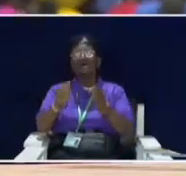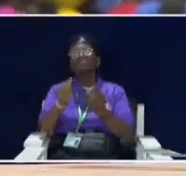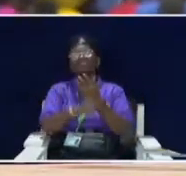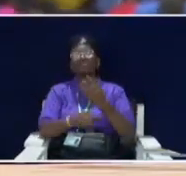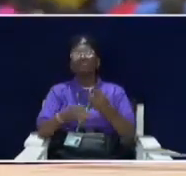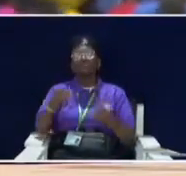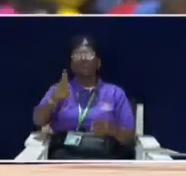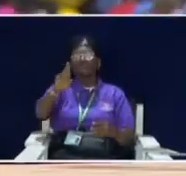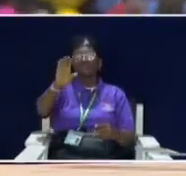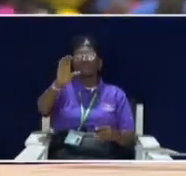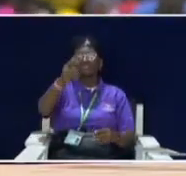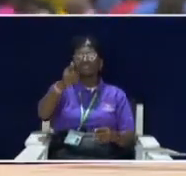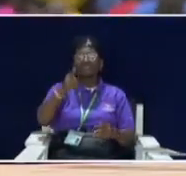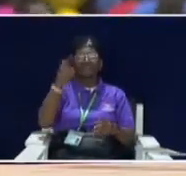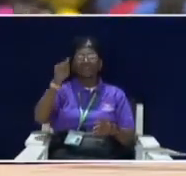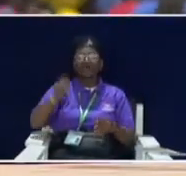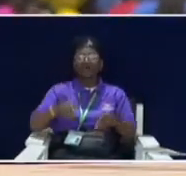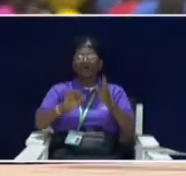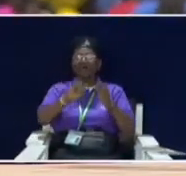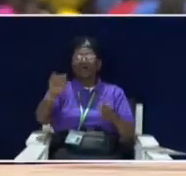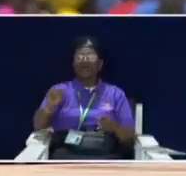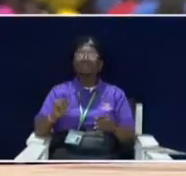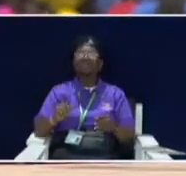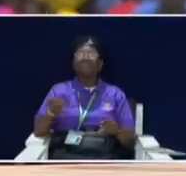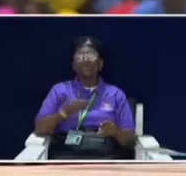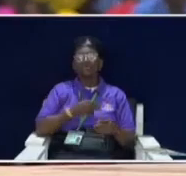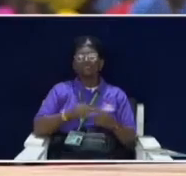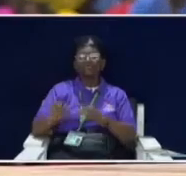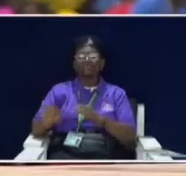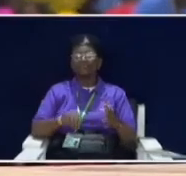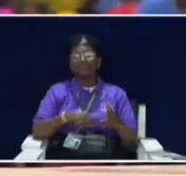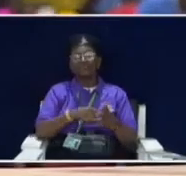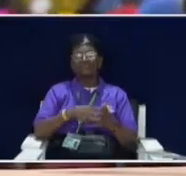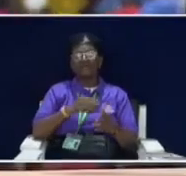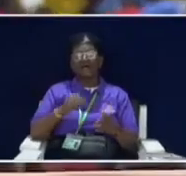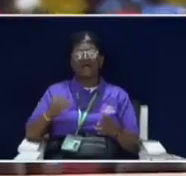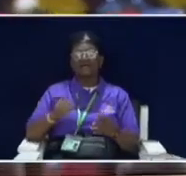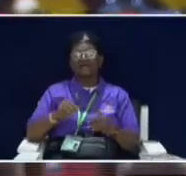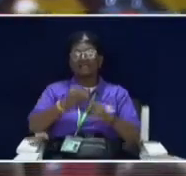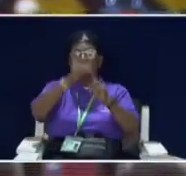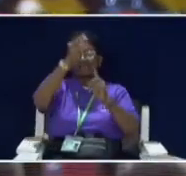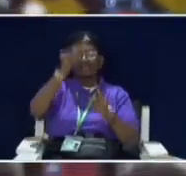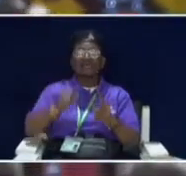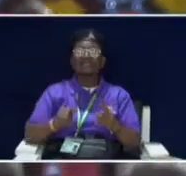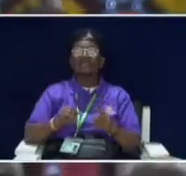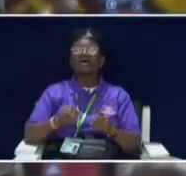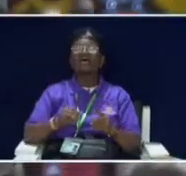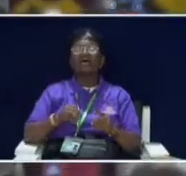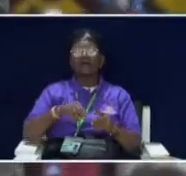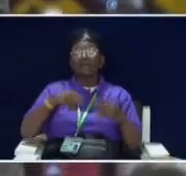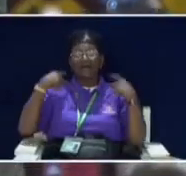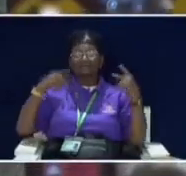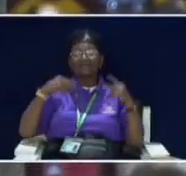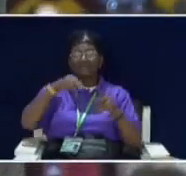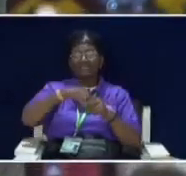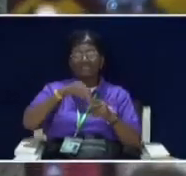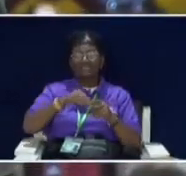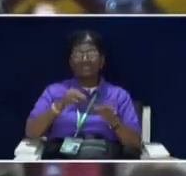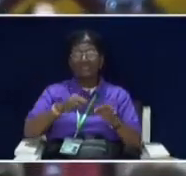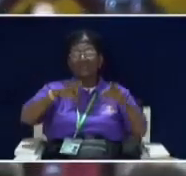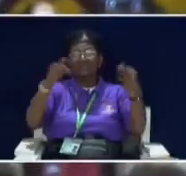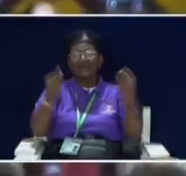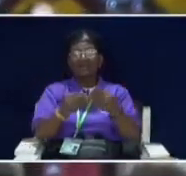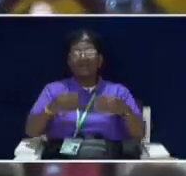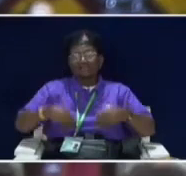for allowing us to do this and to be here, especially the Pastor Sid family, the young